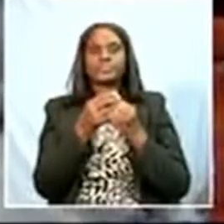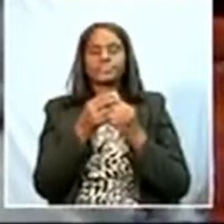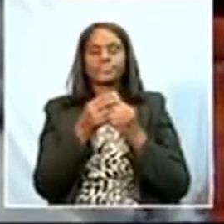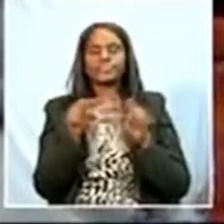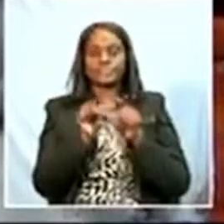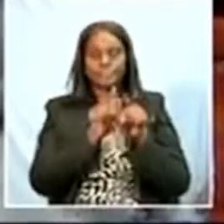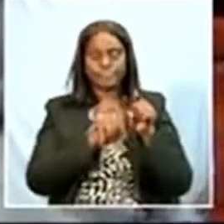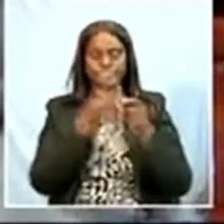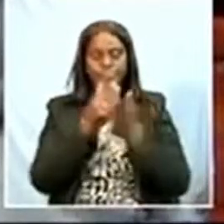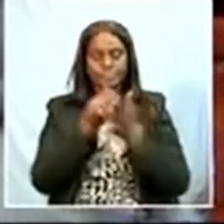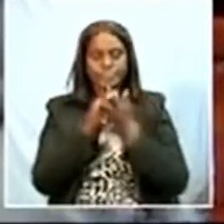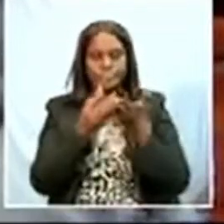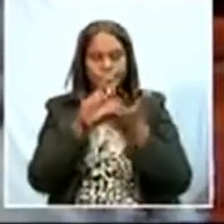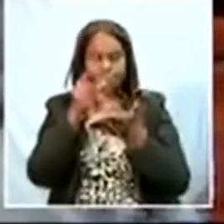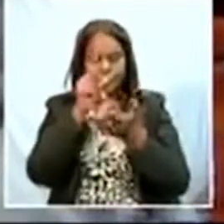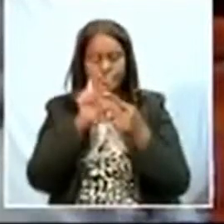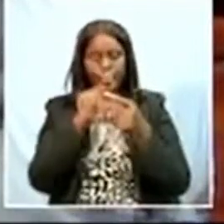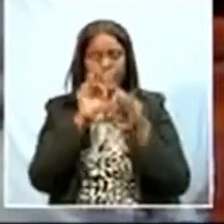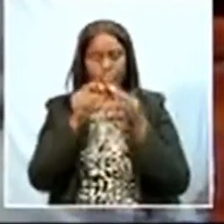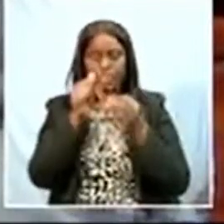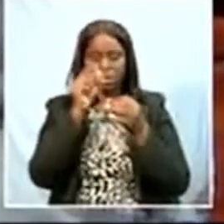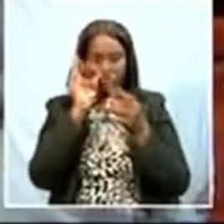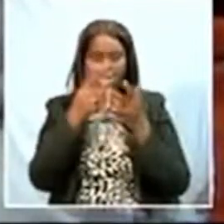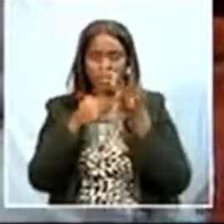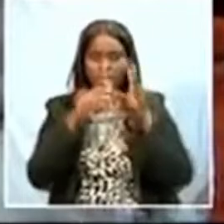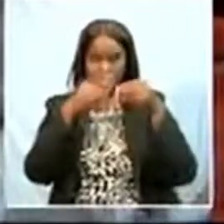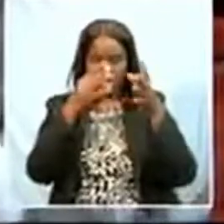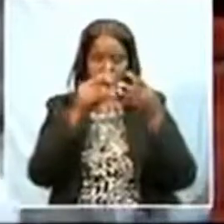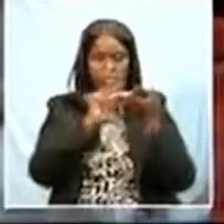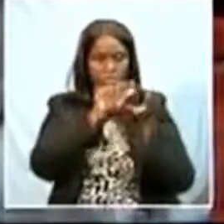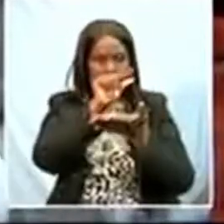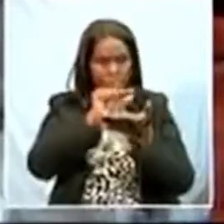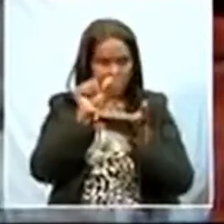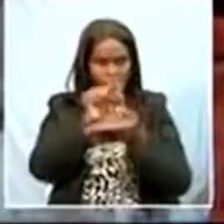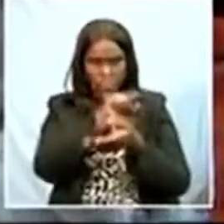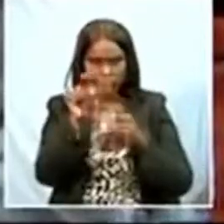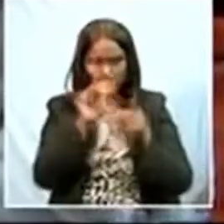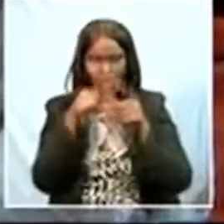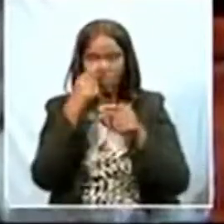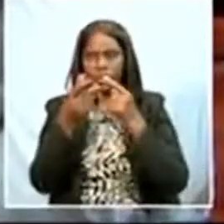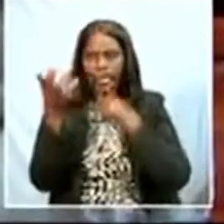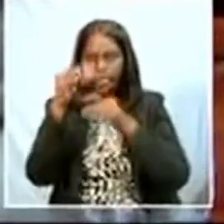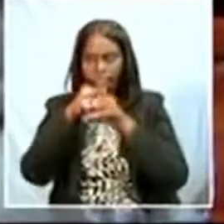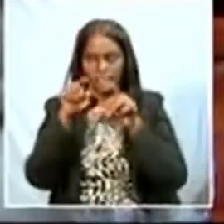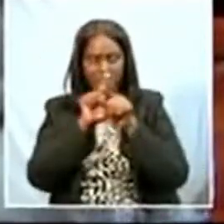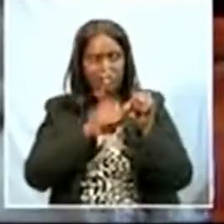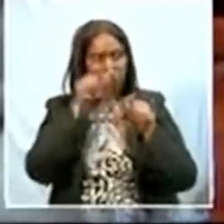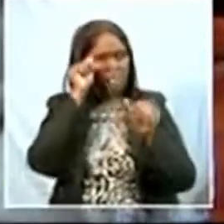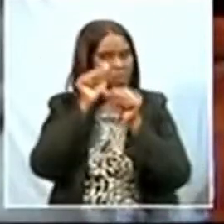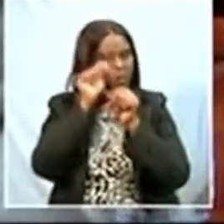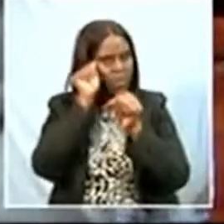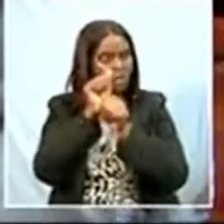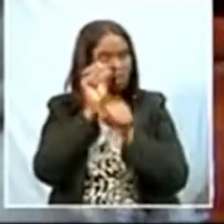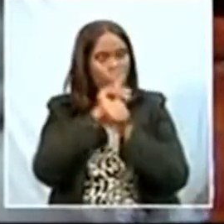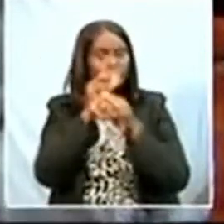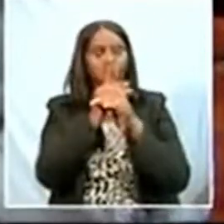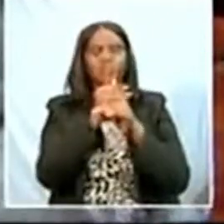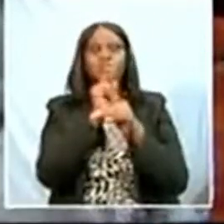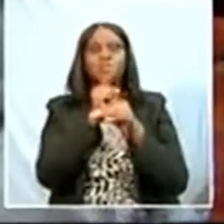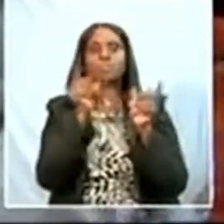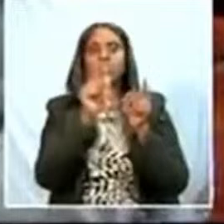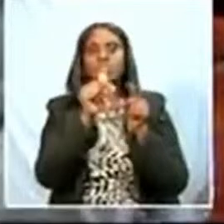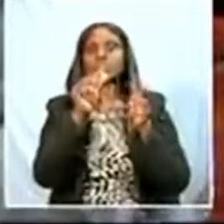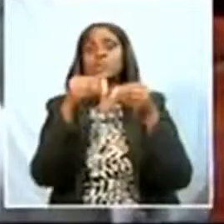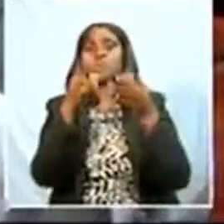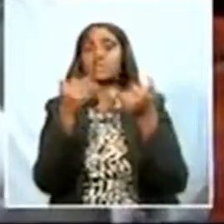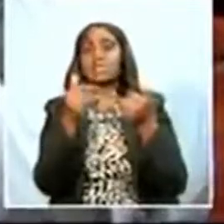revenue when it's not there. So, but if you are going to give incentives to these people that are coming, and they already agreed standard incentives, when you give